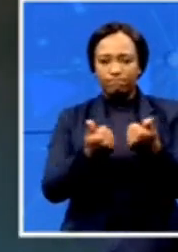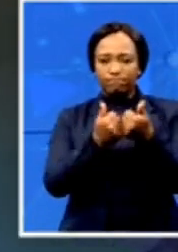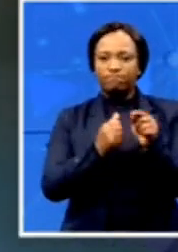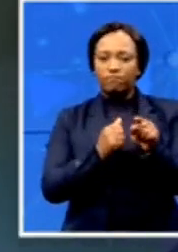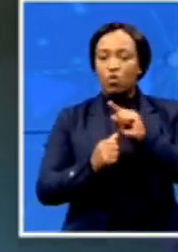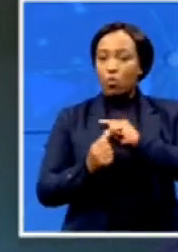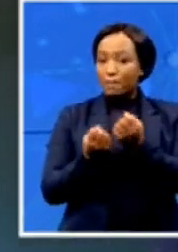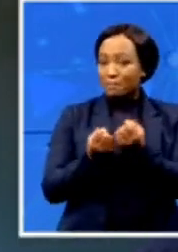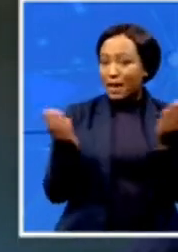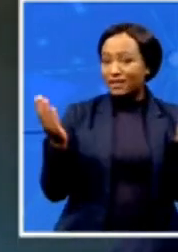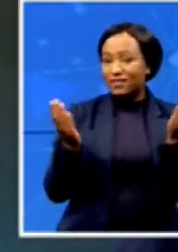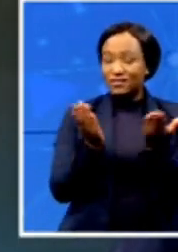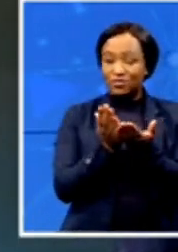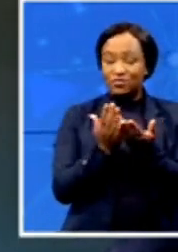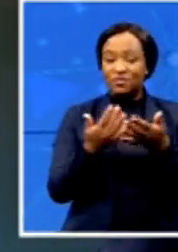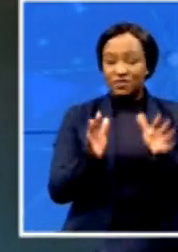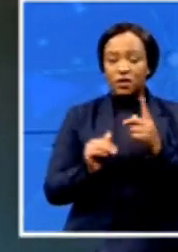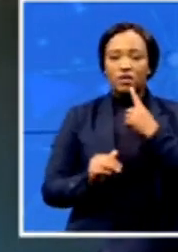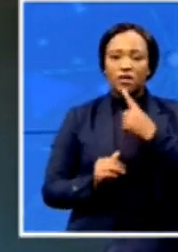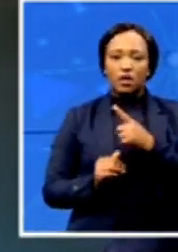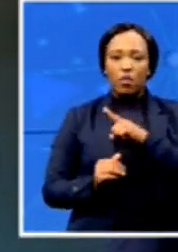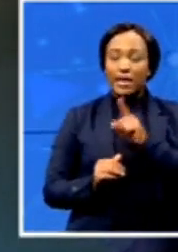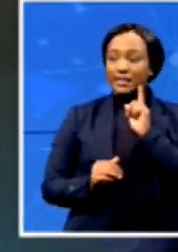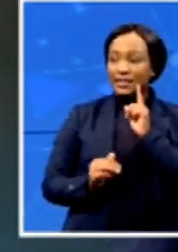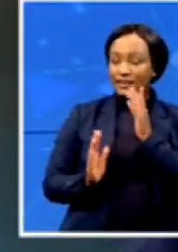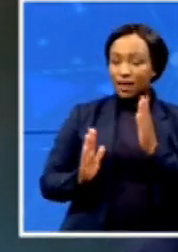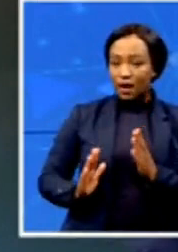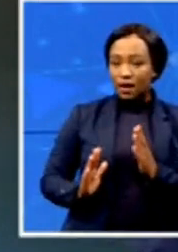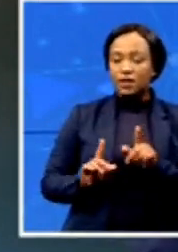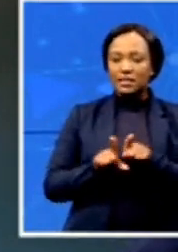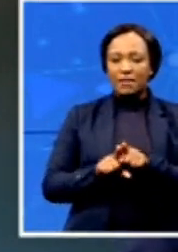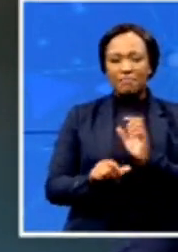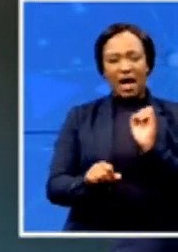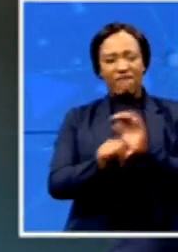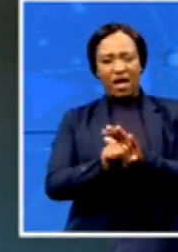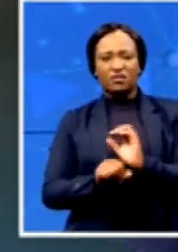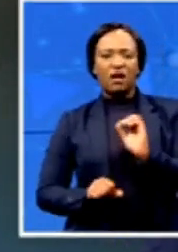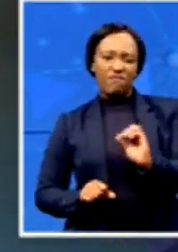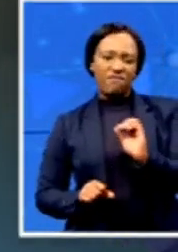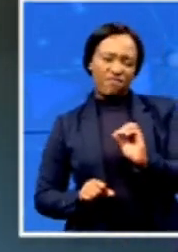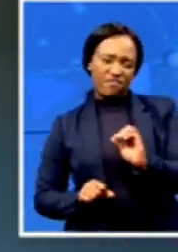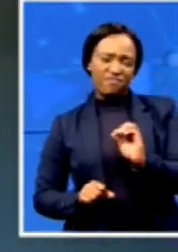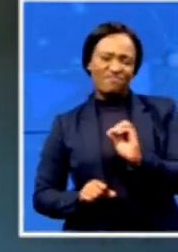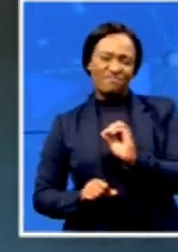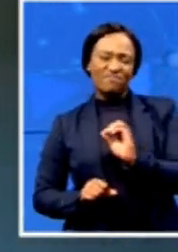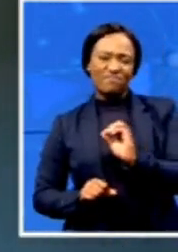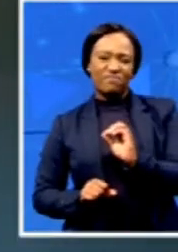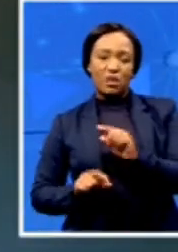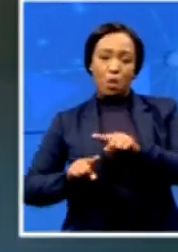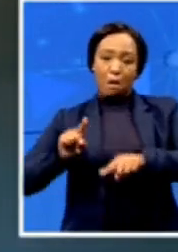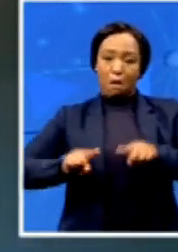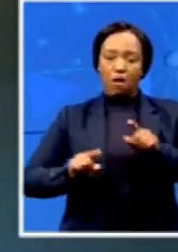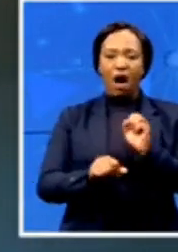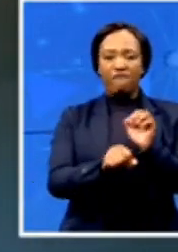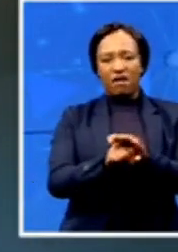that even the teachers were also affected in one way or the another. So they are here to also support government in